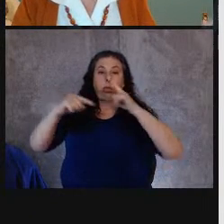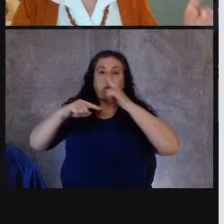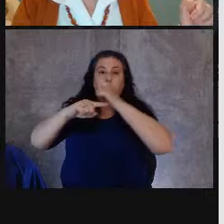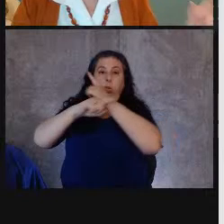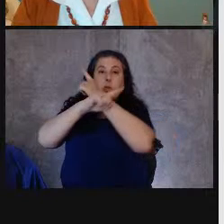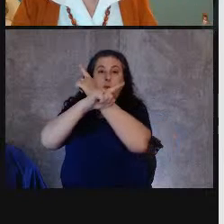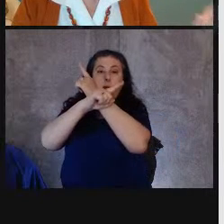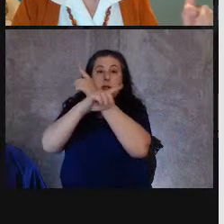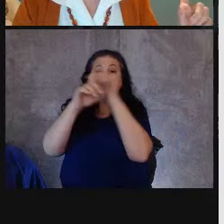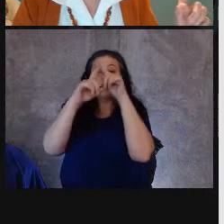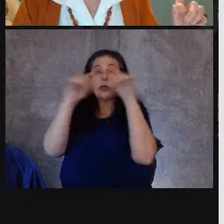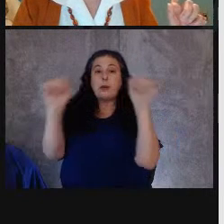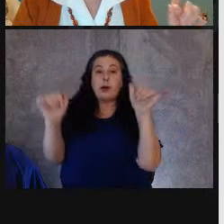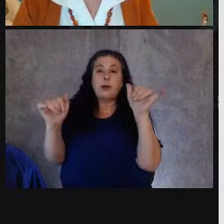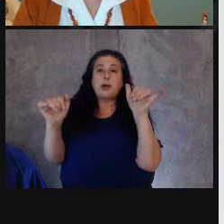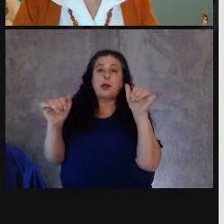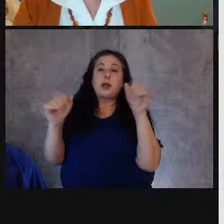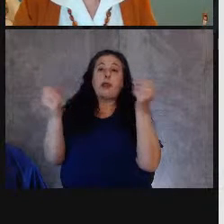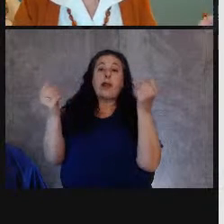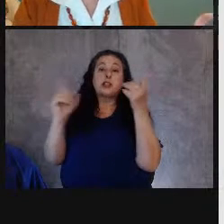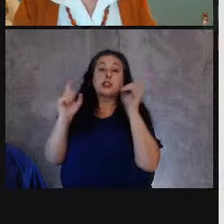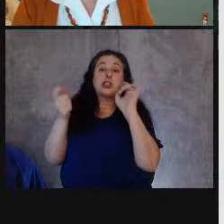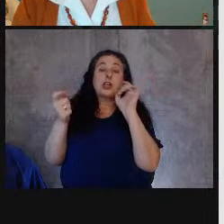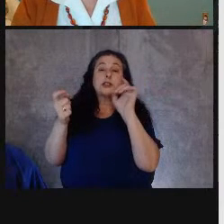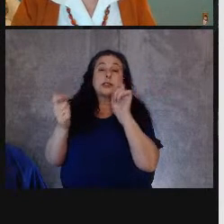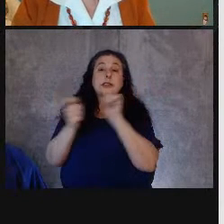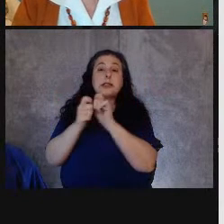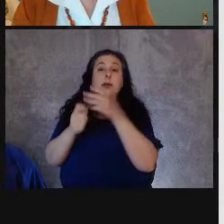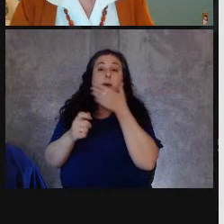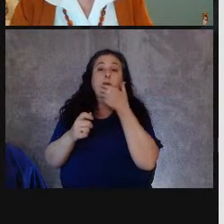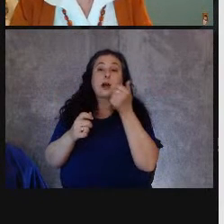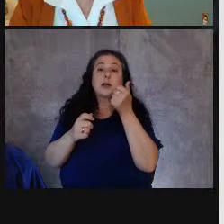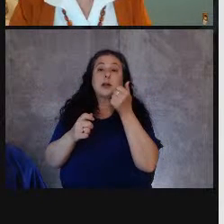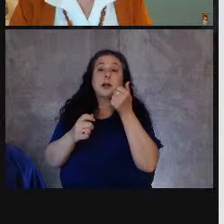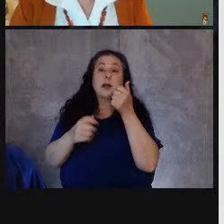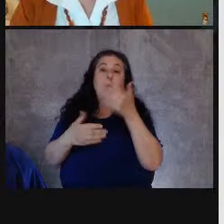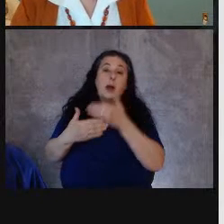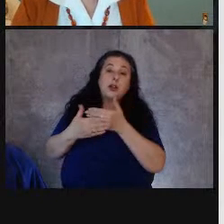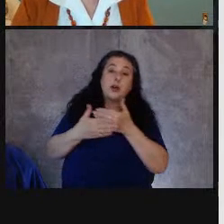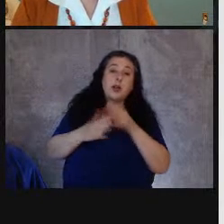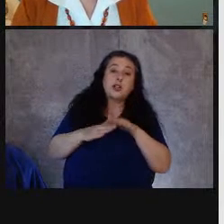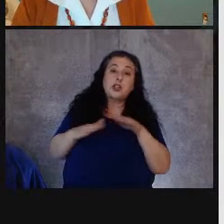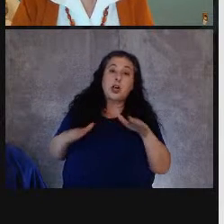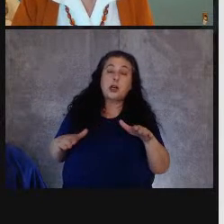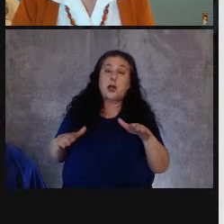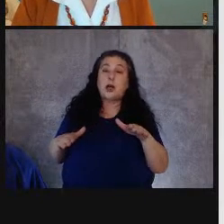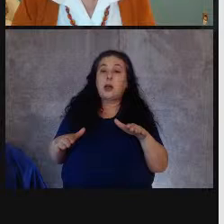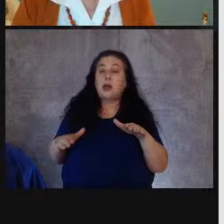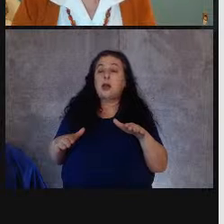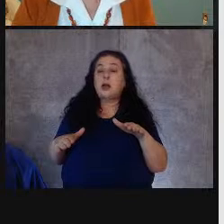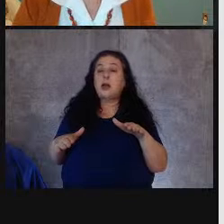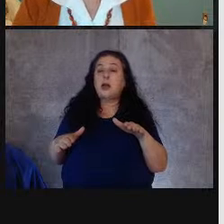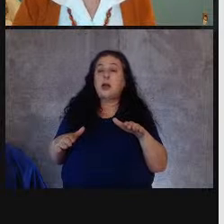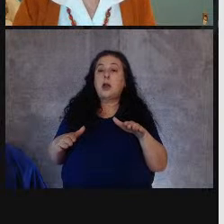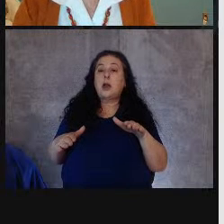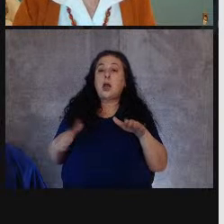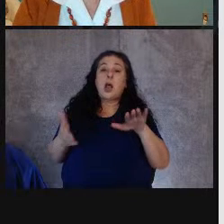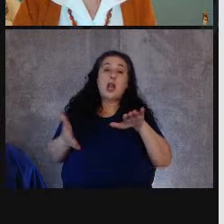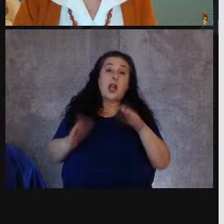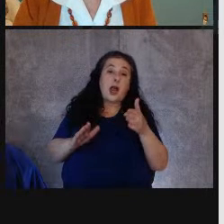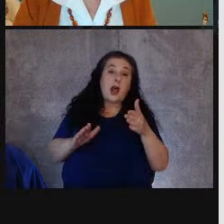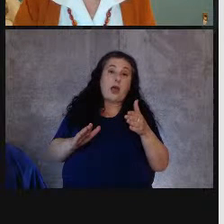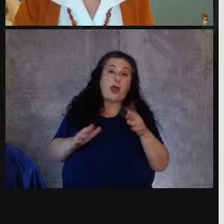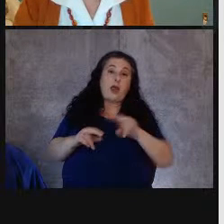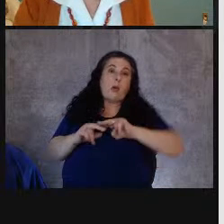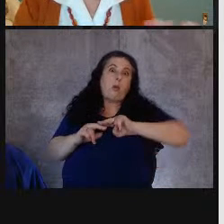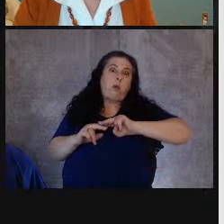that change is precisely because infant and childhood mortality decreased